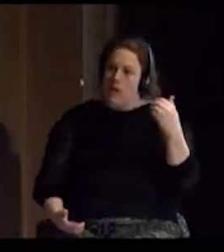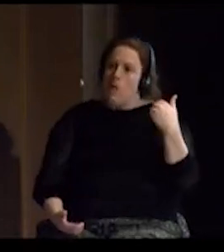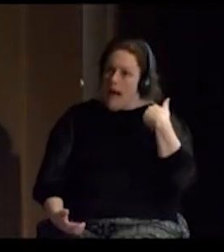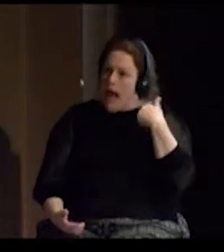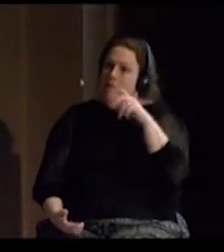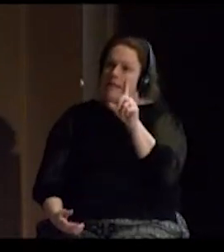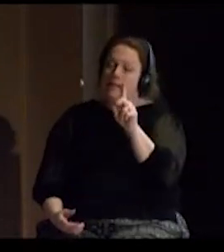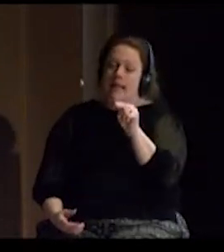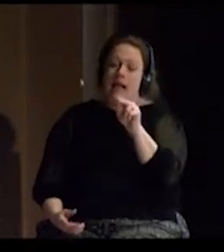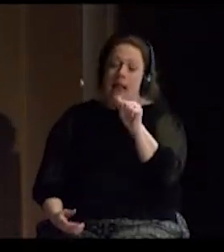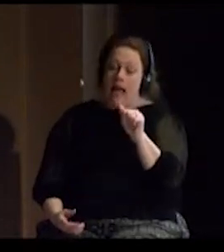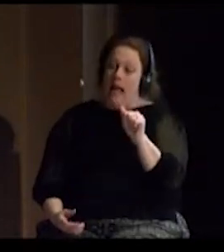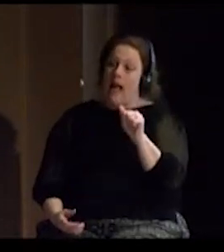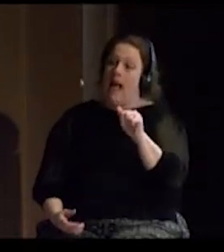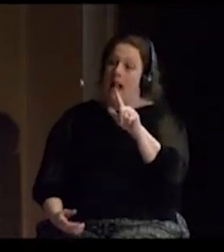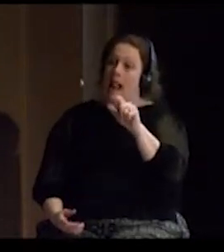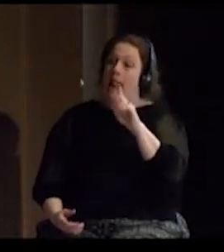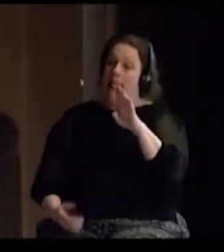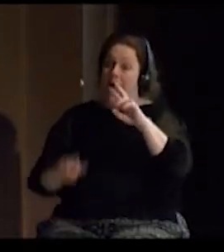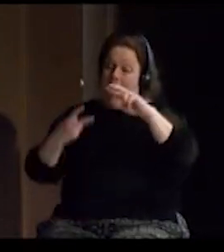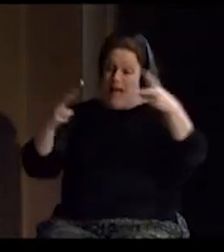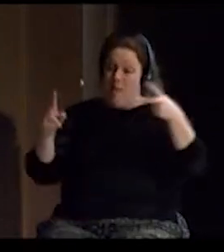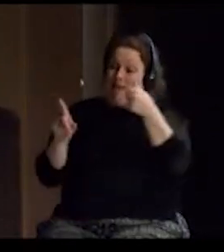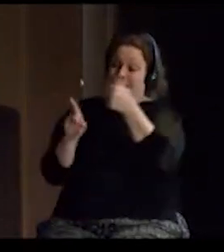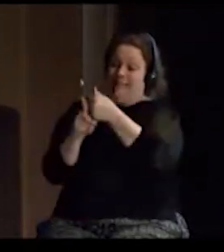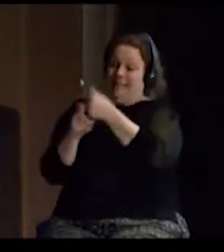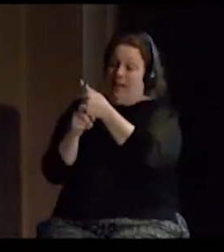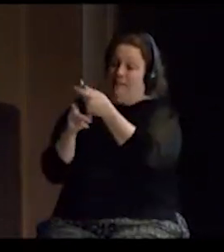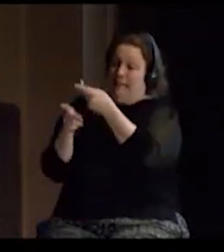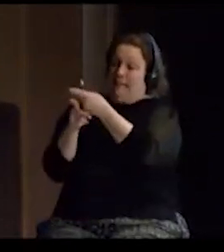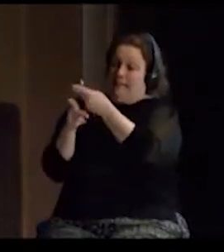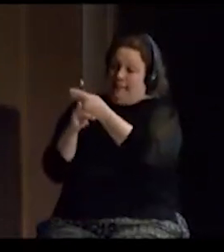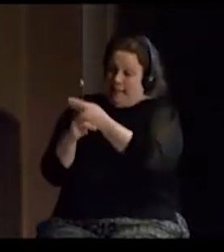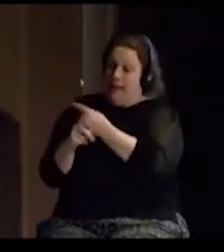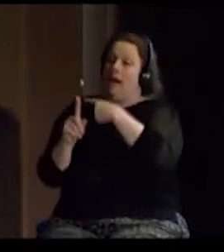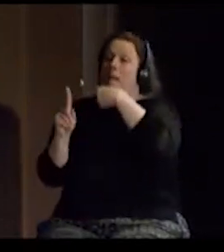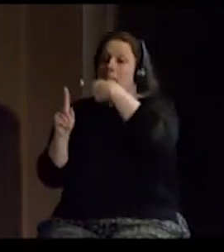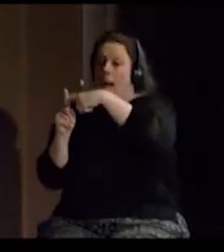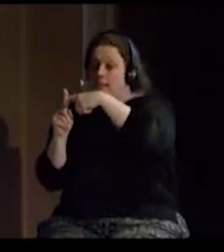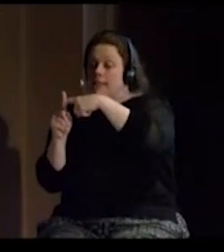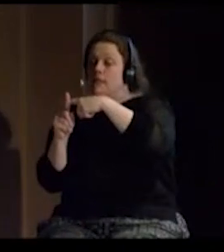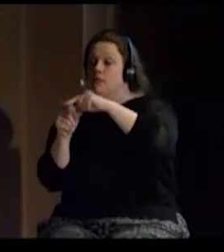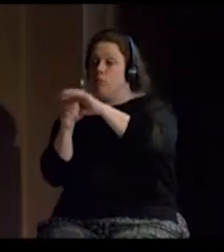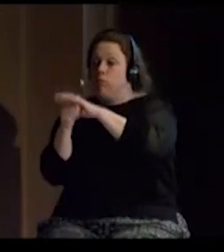is in a self-contained, positive, pressurized